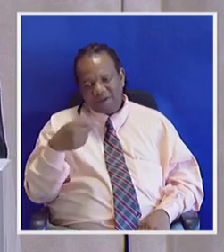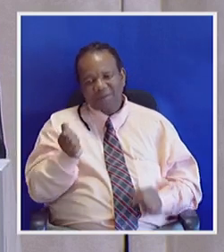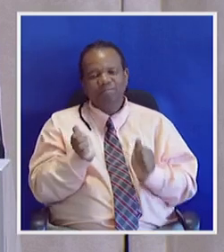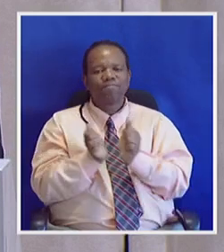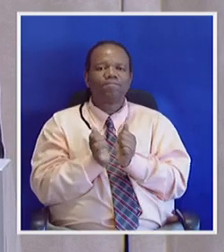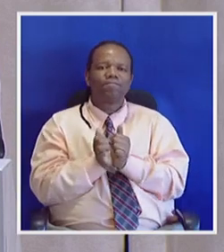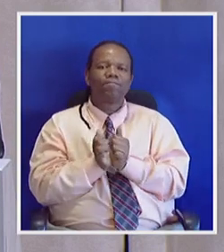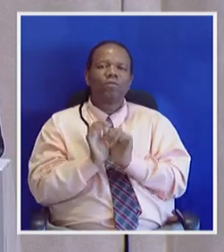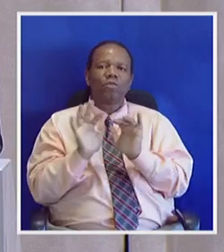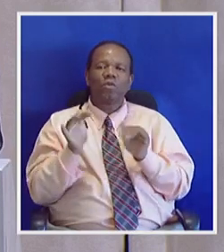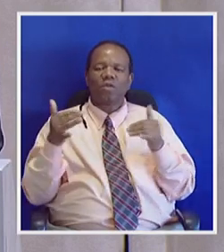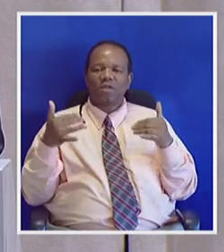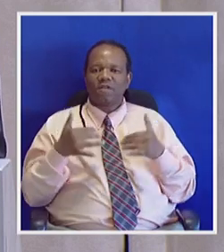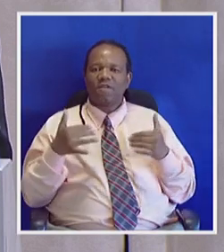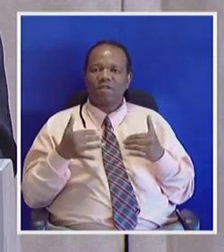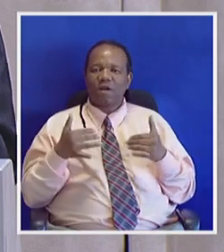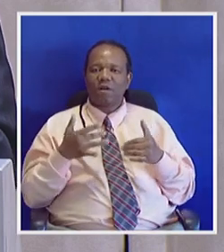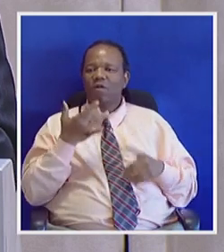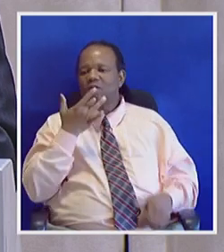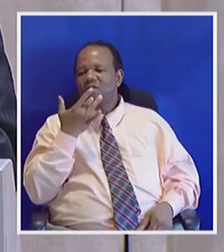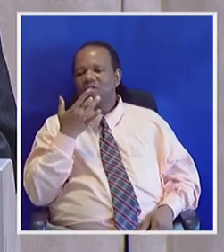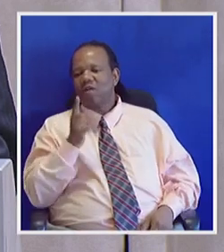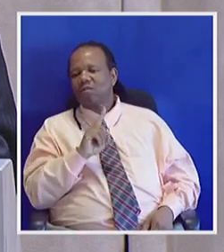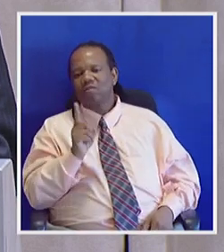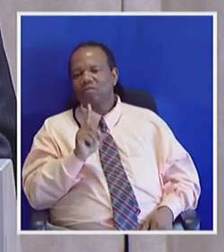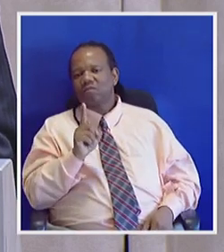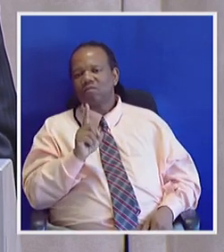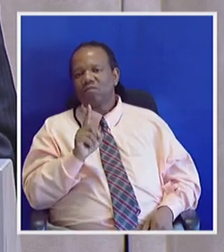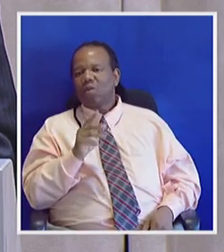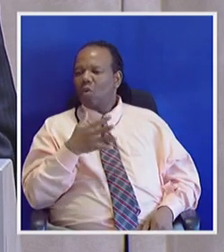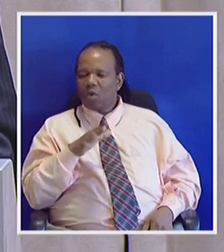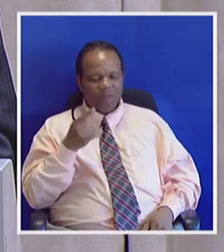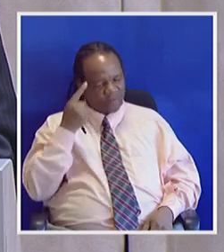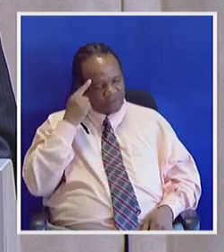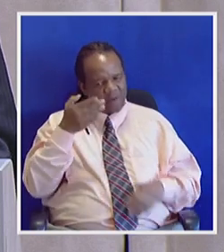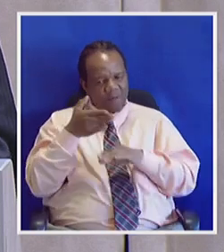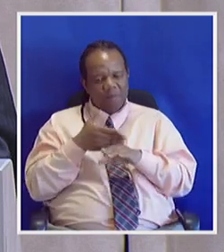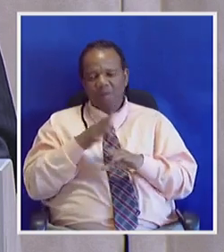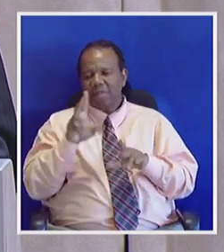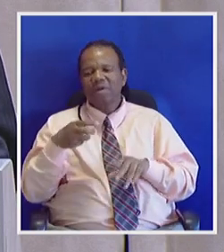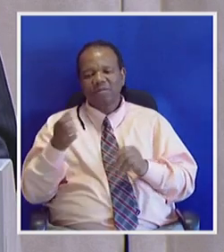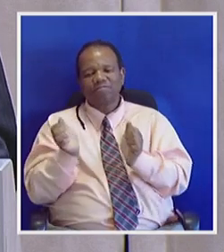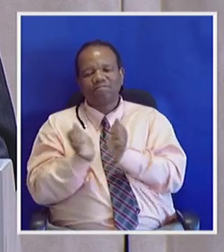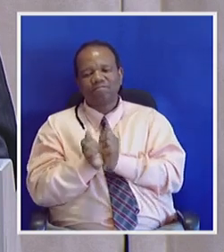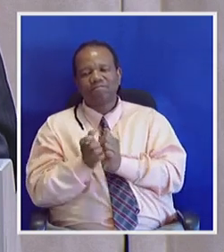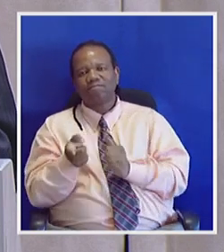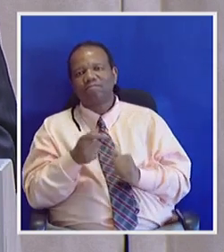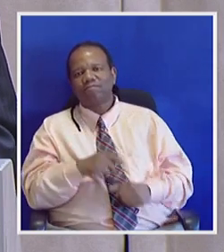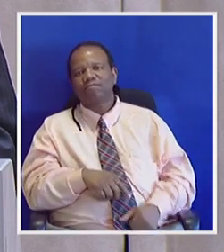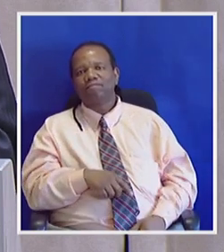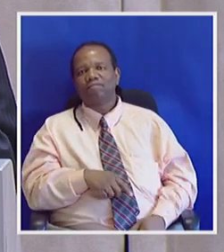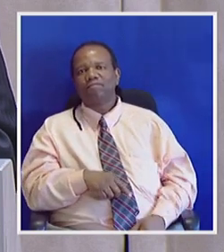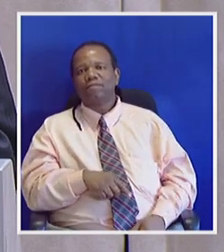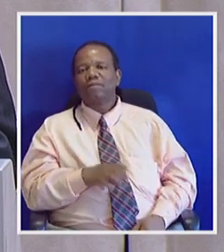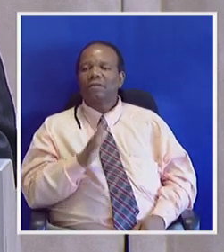any fear, any favor, or any consideration. They should be brought to book. That is